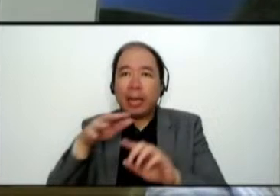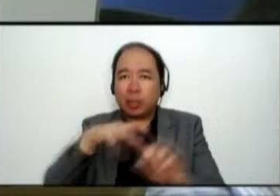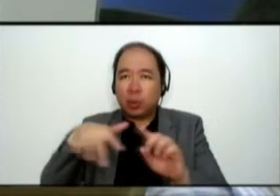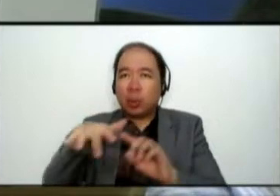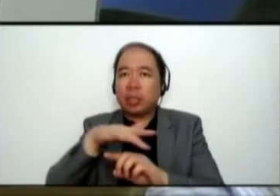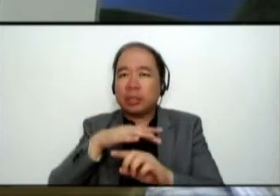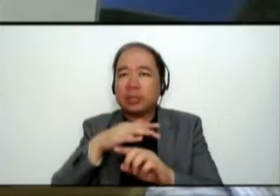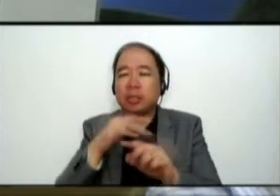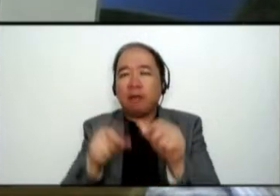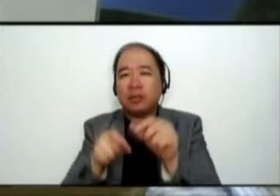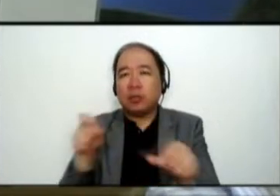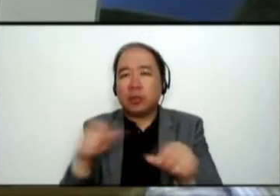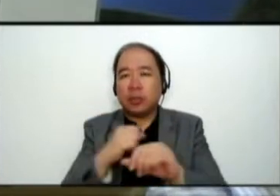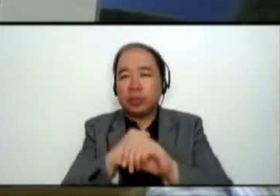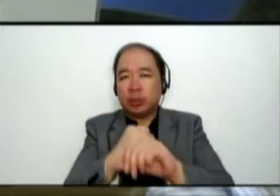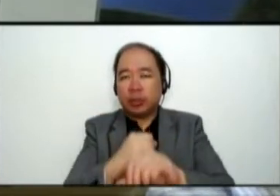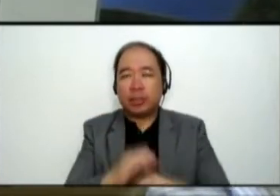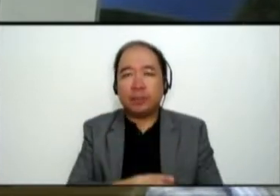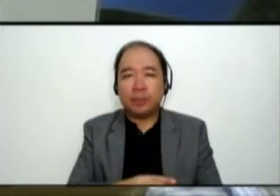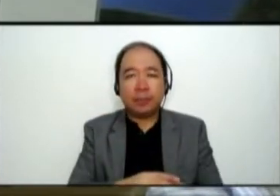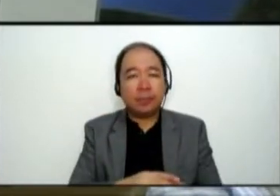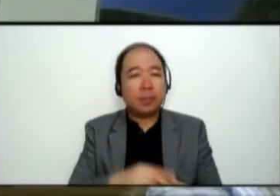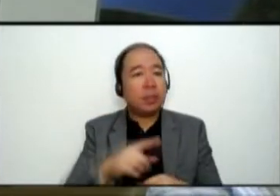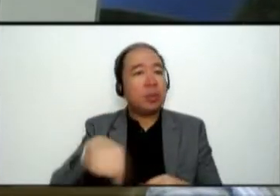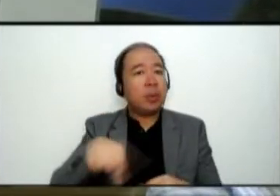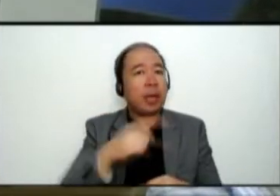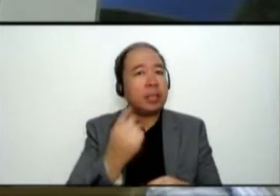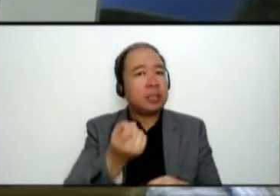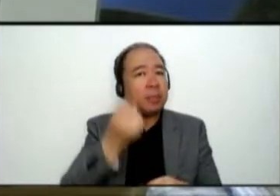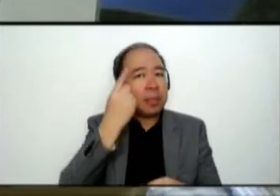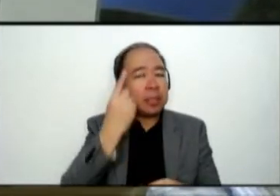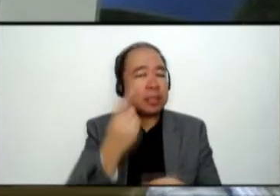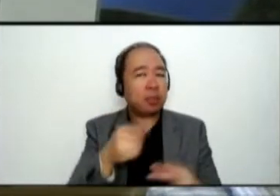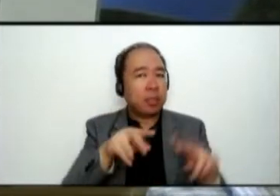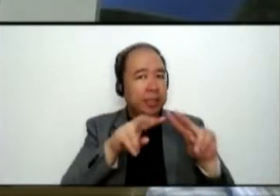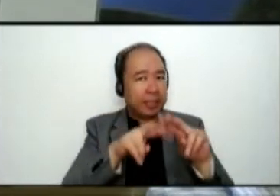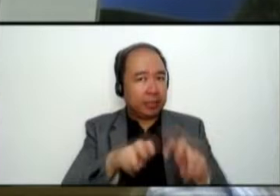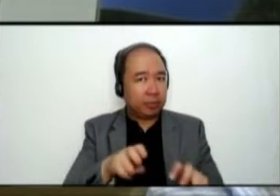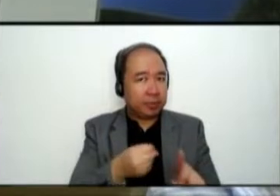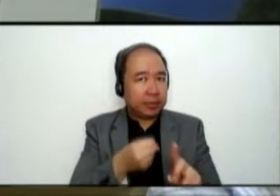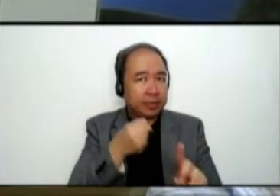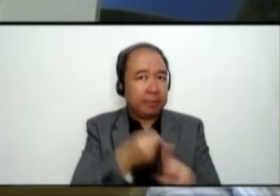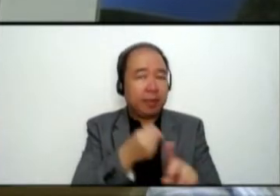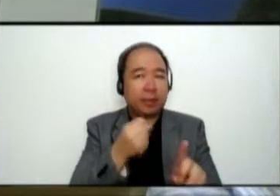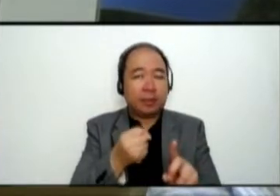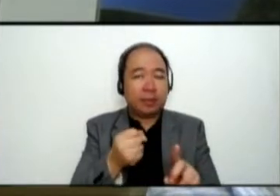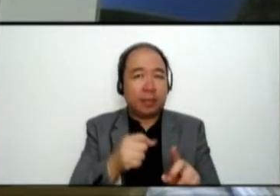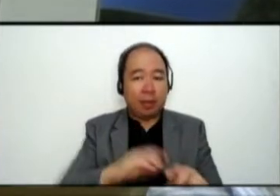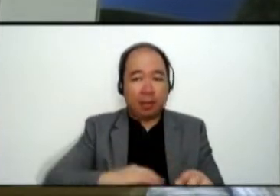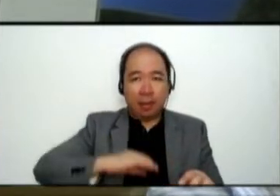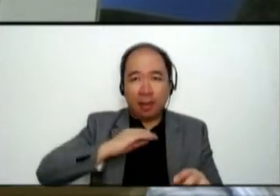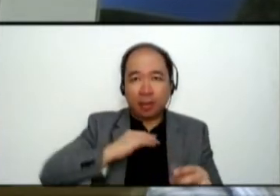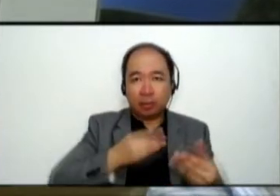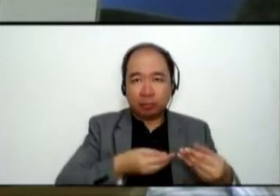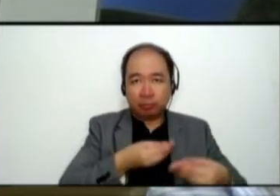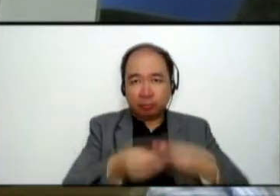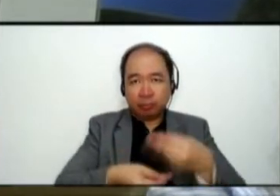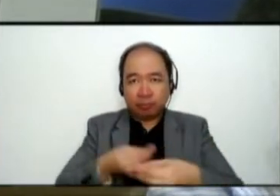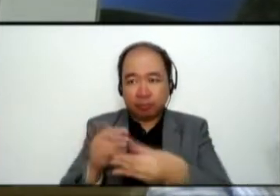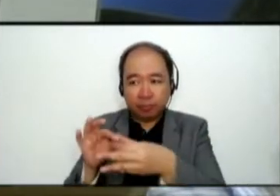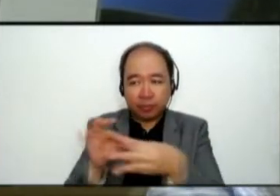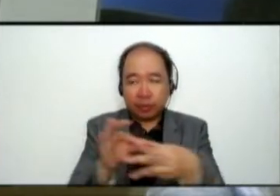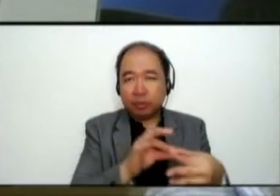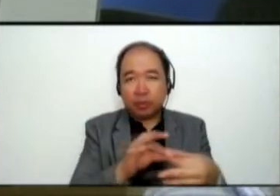to comprehend that when we examine the impact on intergenerational relations due to